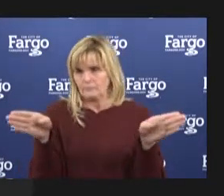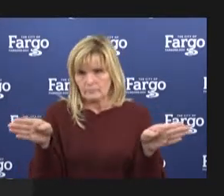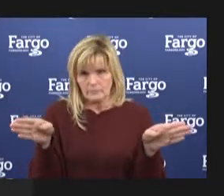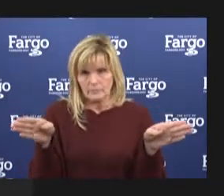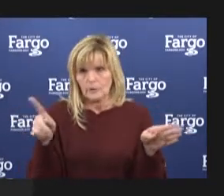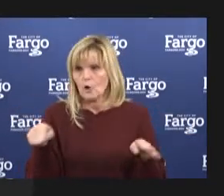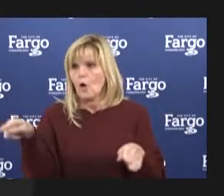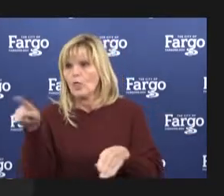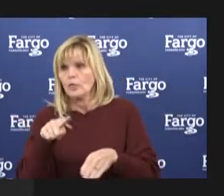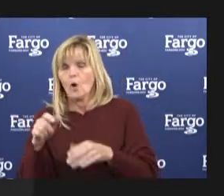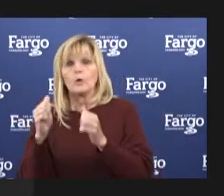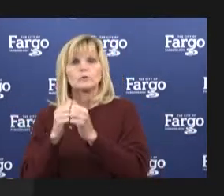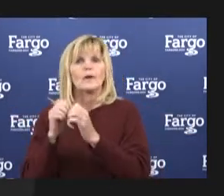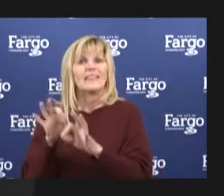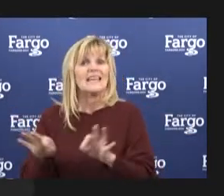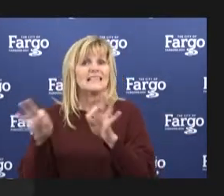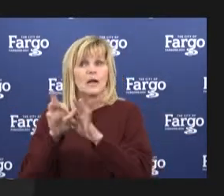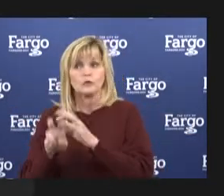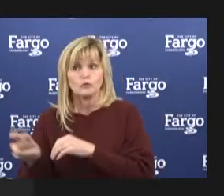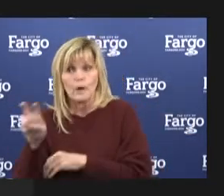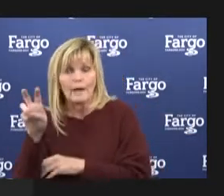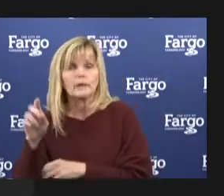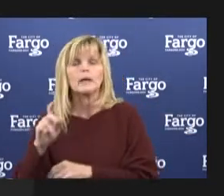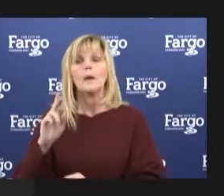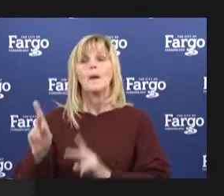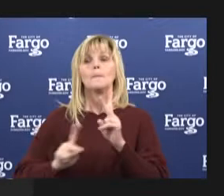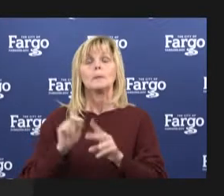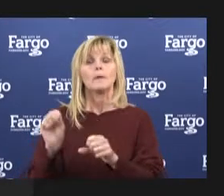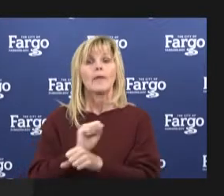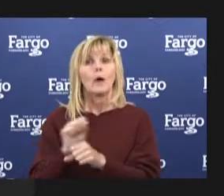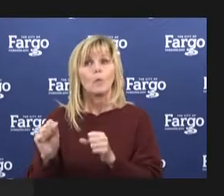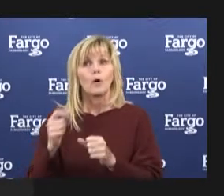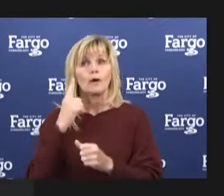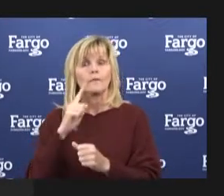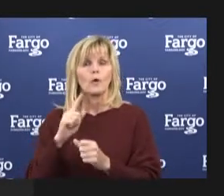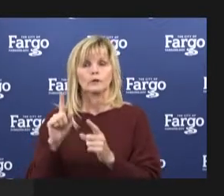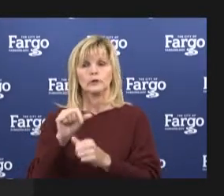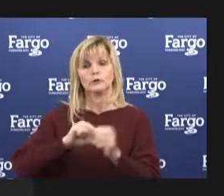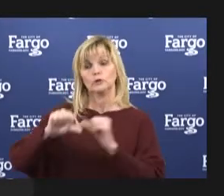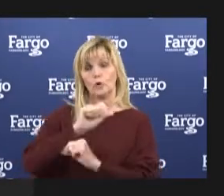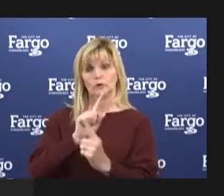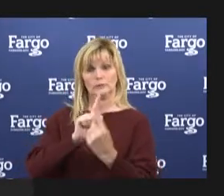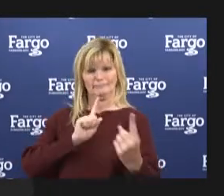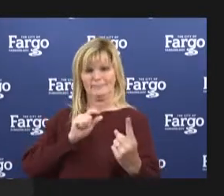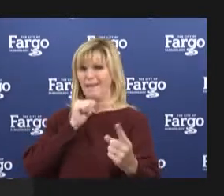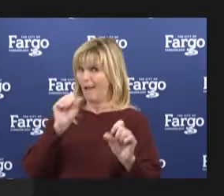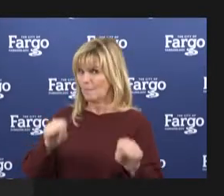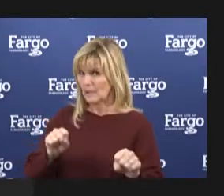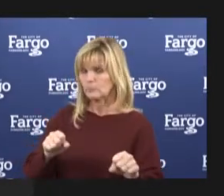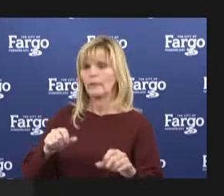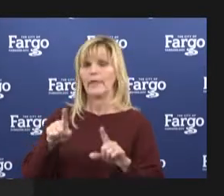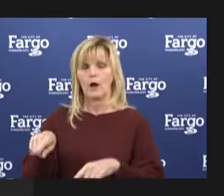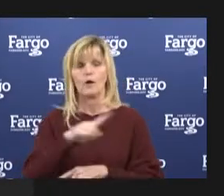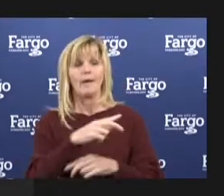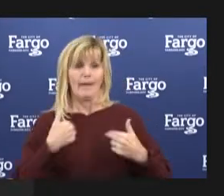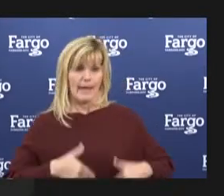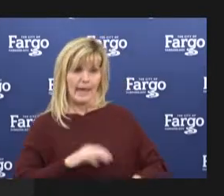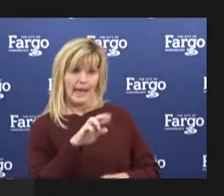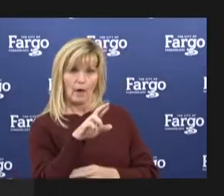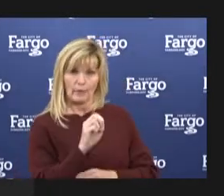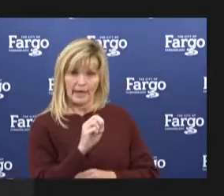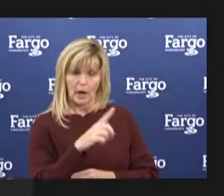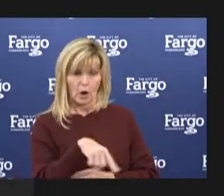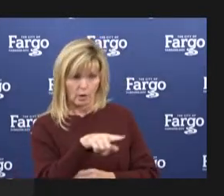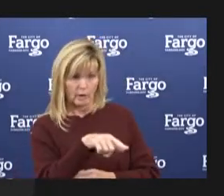with essential travel requirements, individuals in work environments where social distancing is not possible, healthcare workers, and individuals